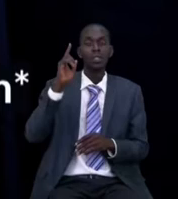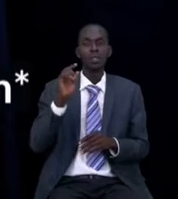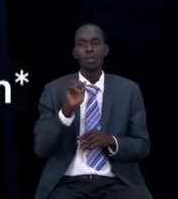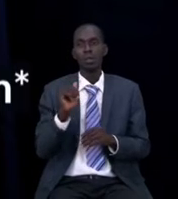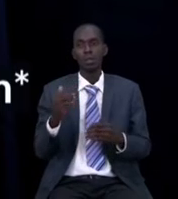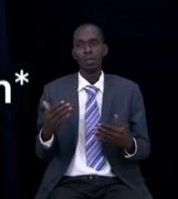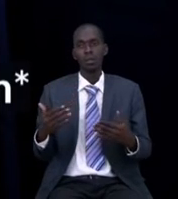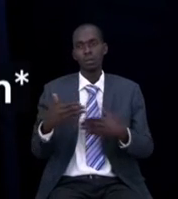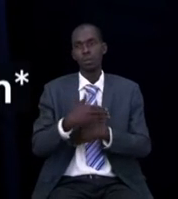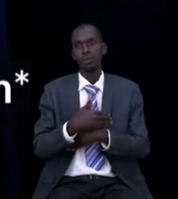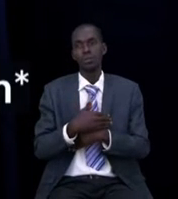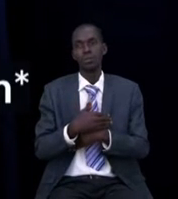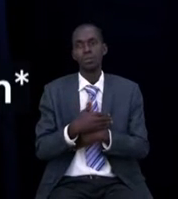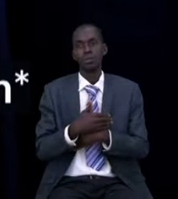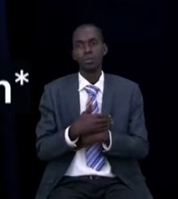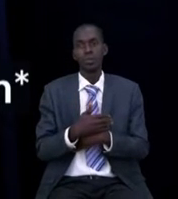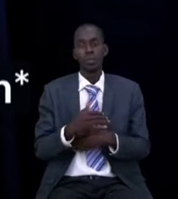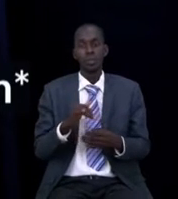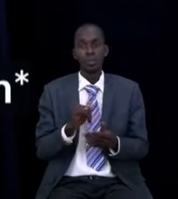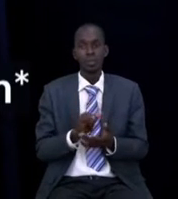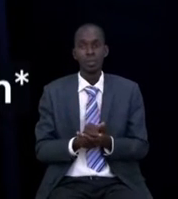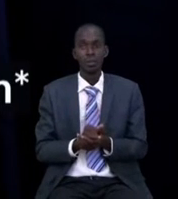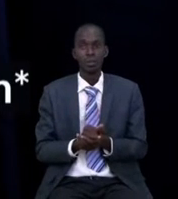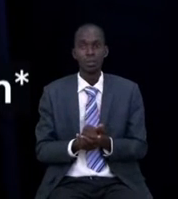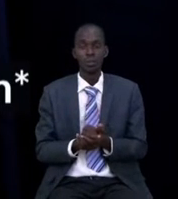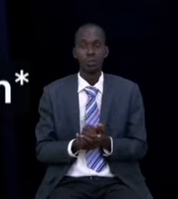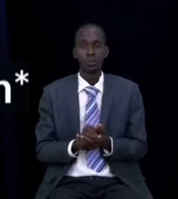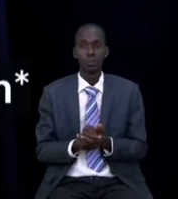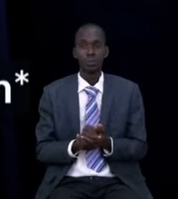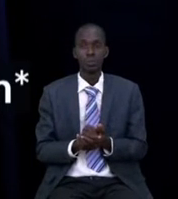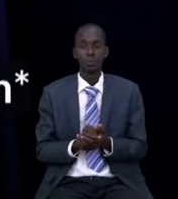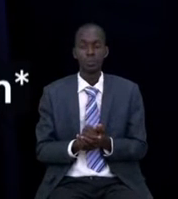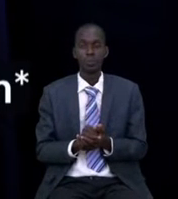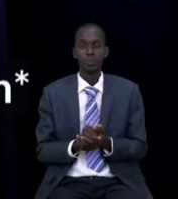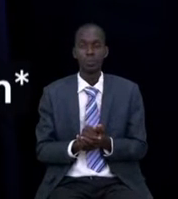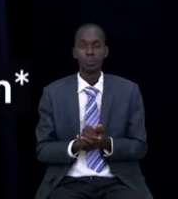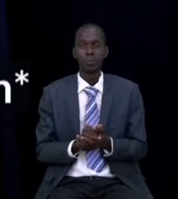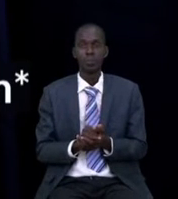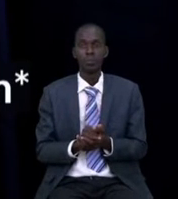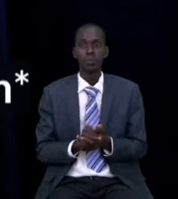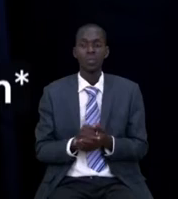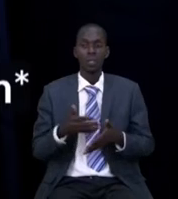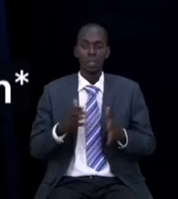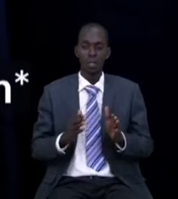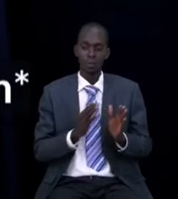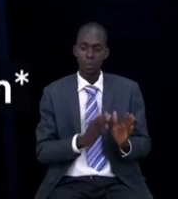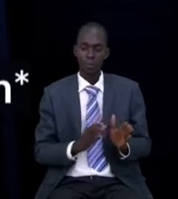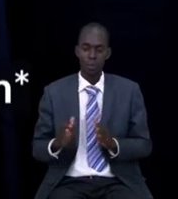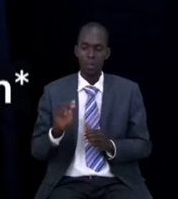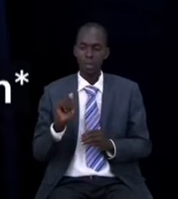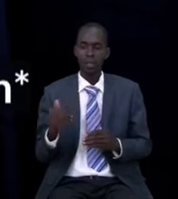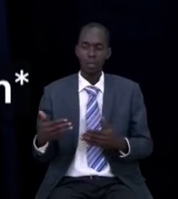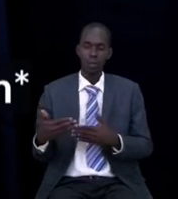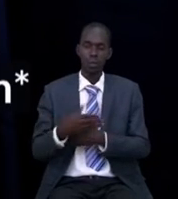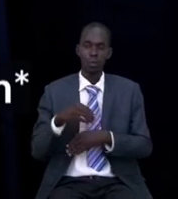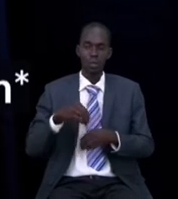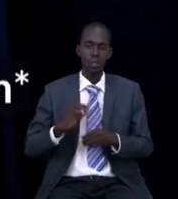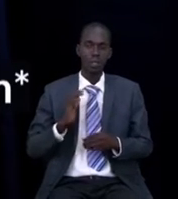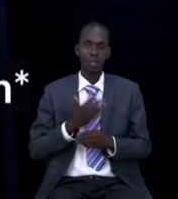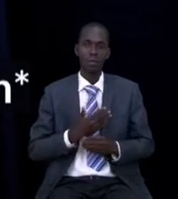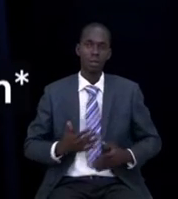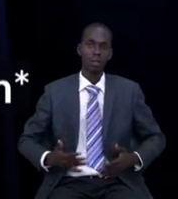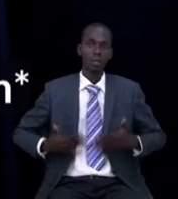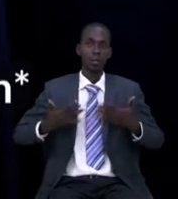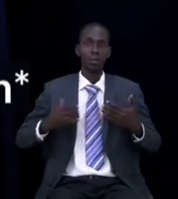That's a good reminder for all of us right now in this moment. Just let's prepare room in our lives.